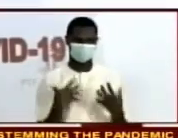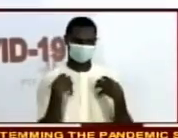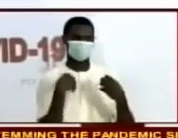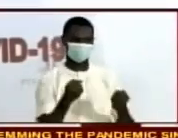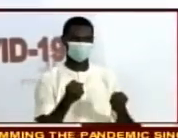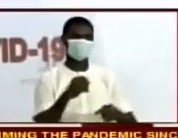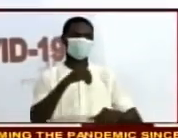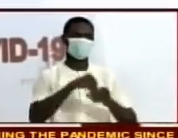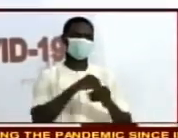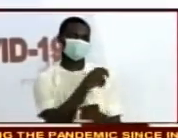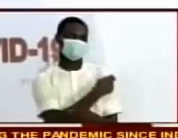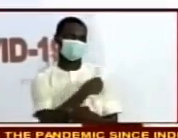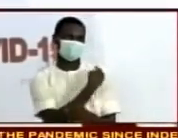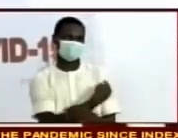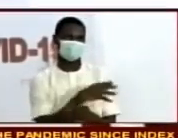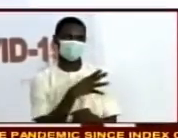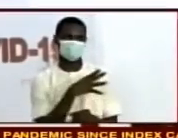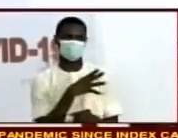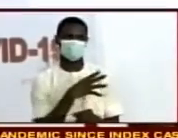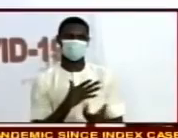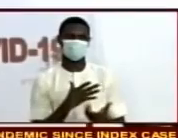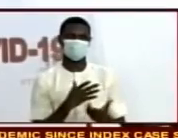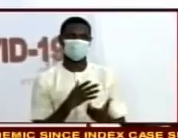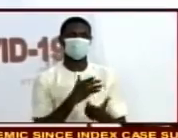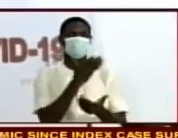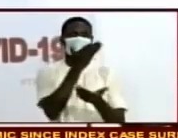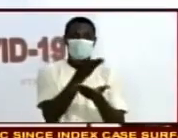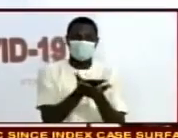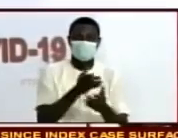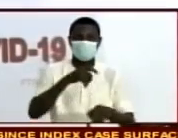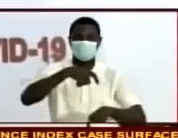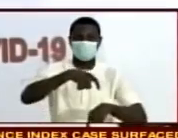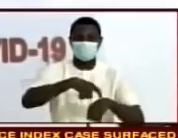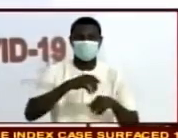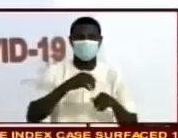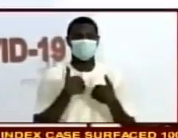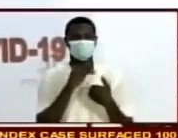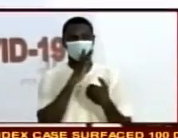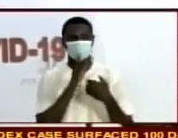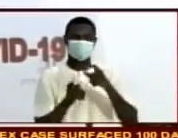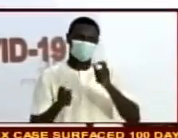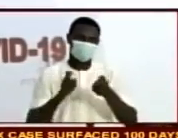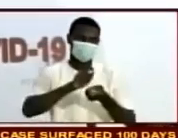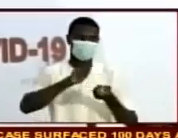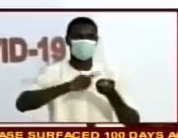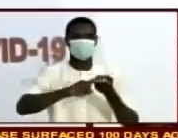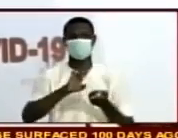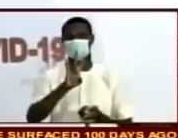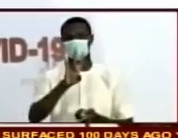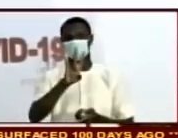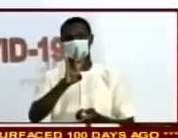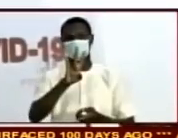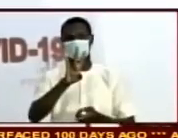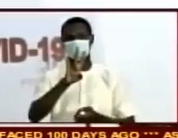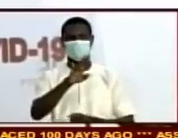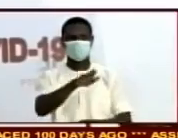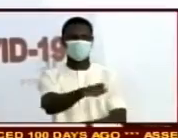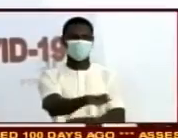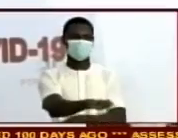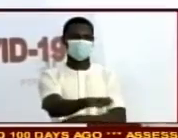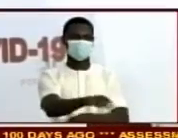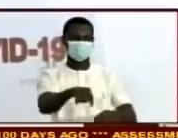hospital. And the arrival time has been rescheduled to 7 p.m. This evening. So